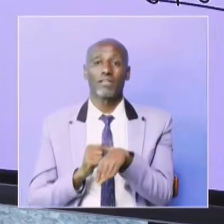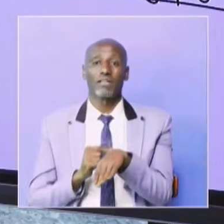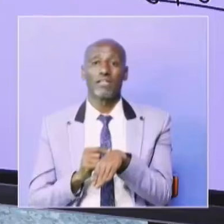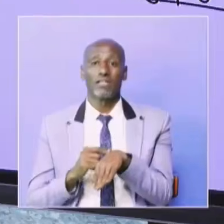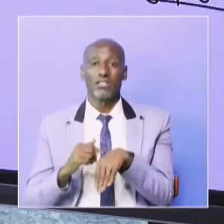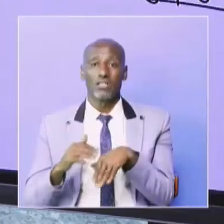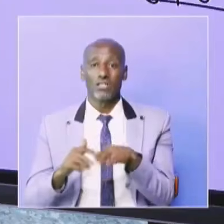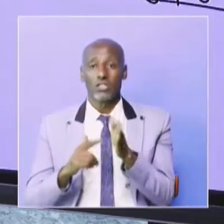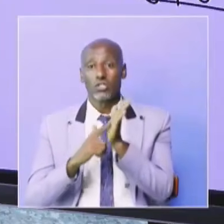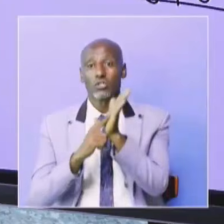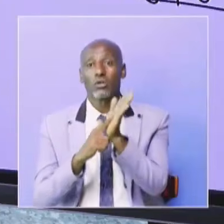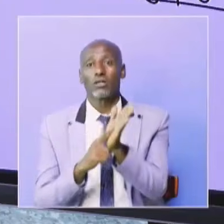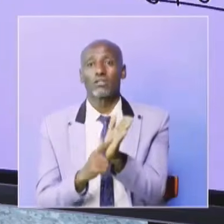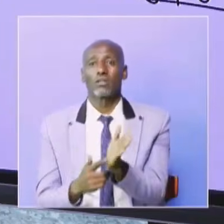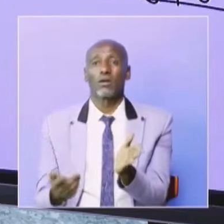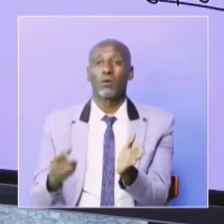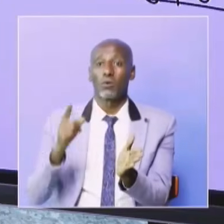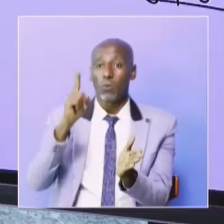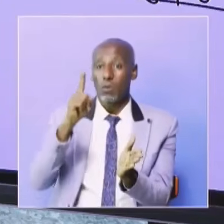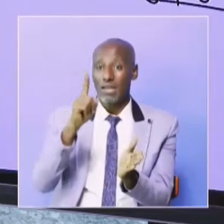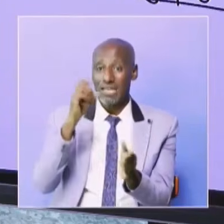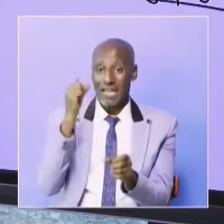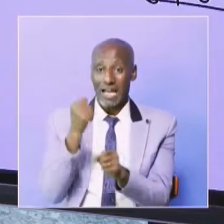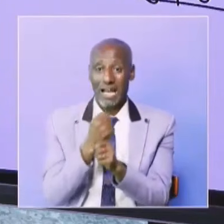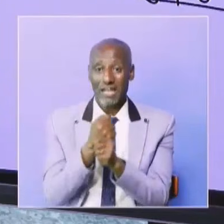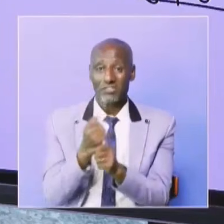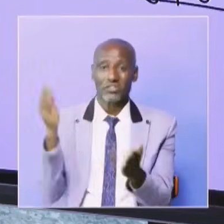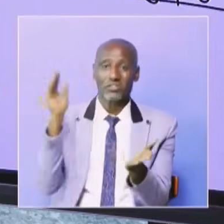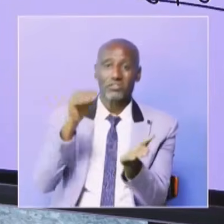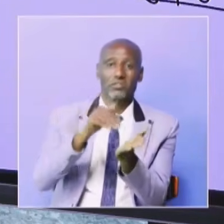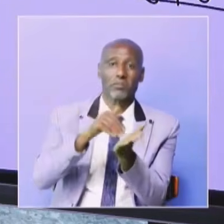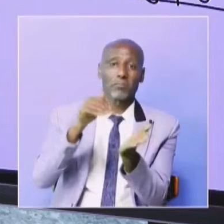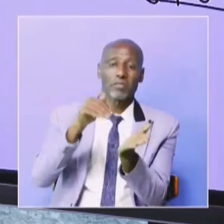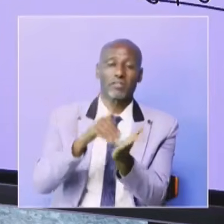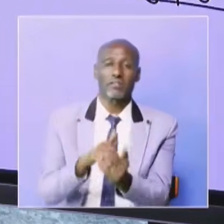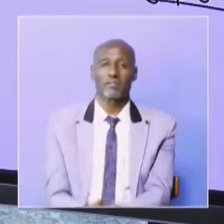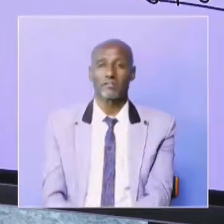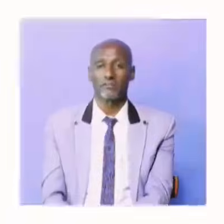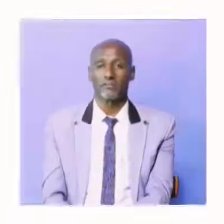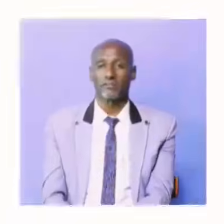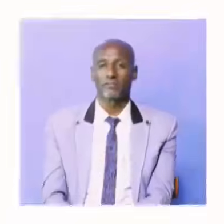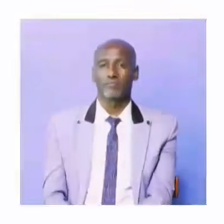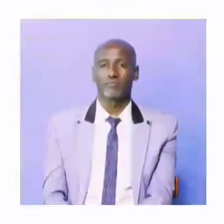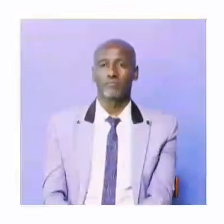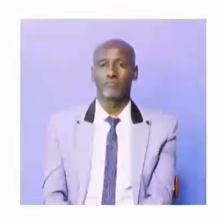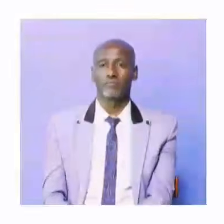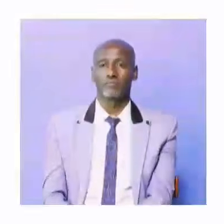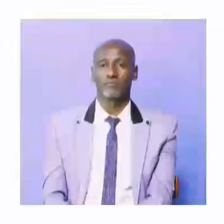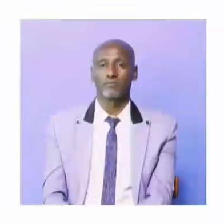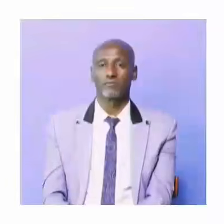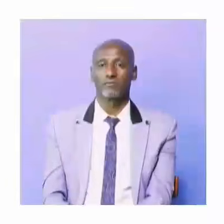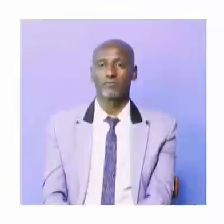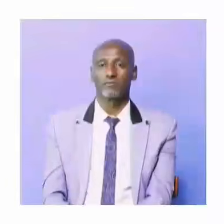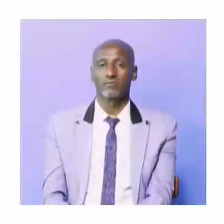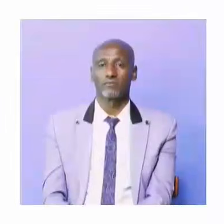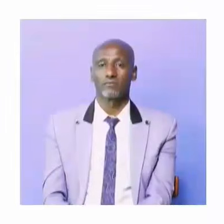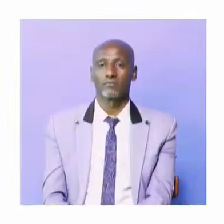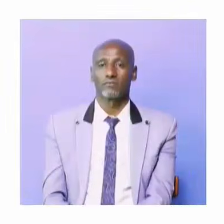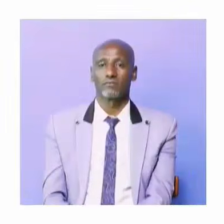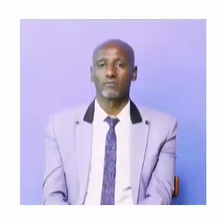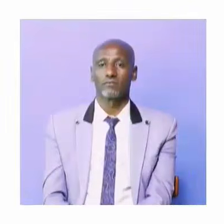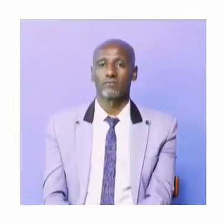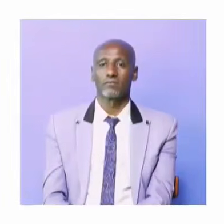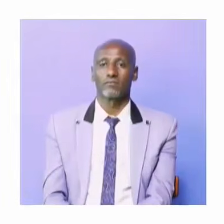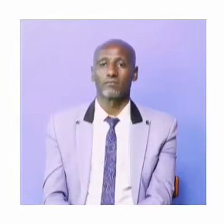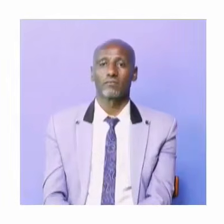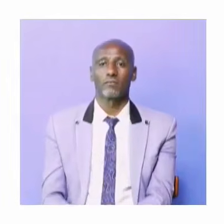an action is repeated. Okay? So, let me remind you some common